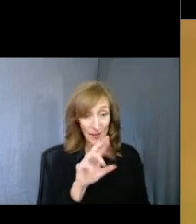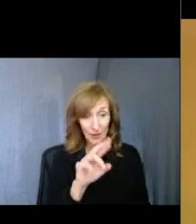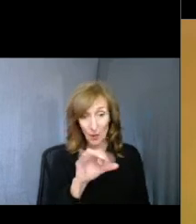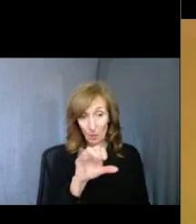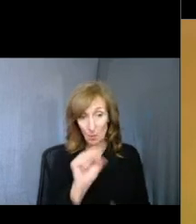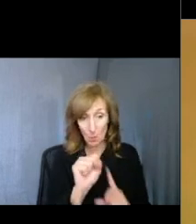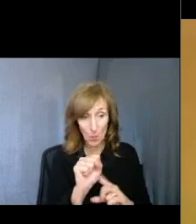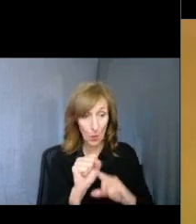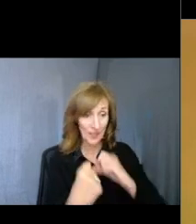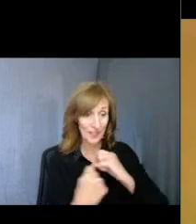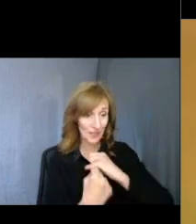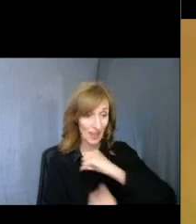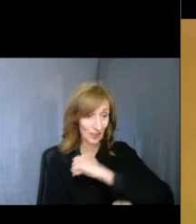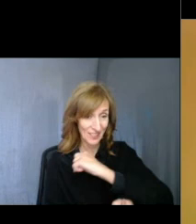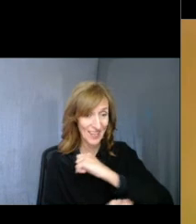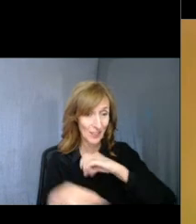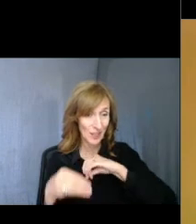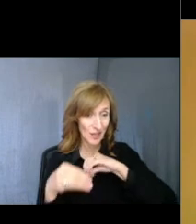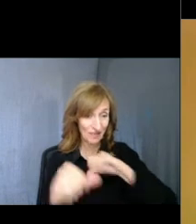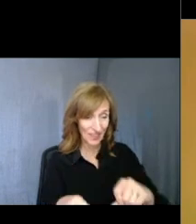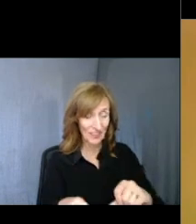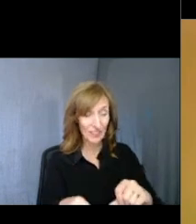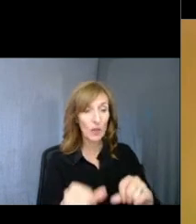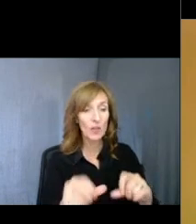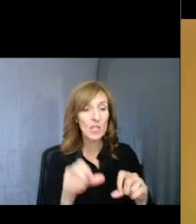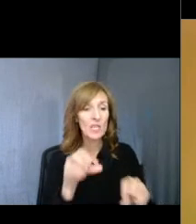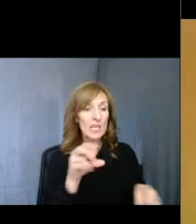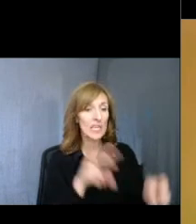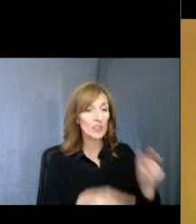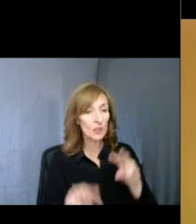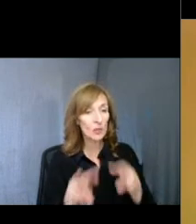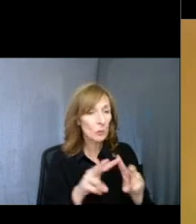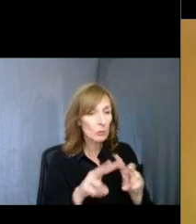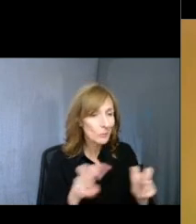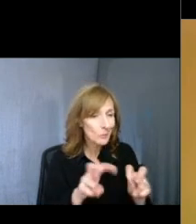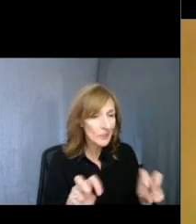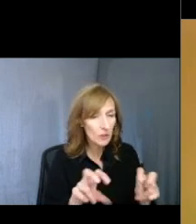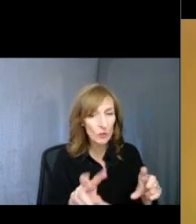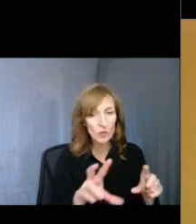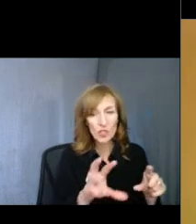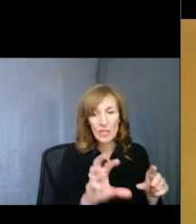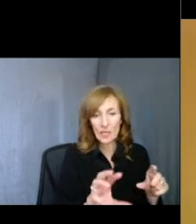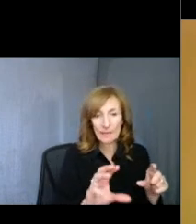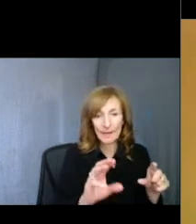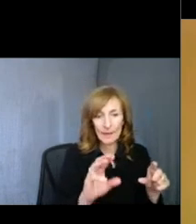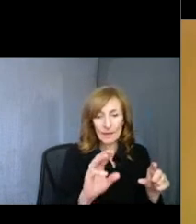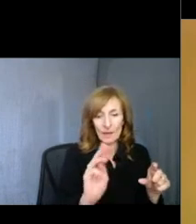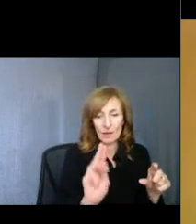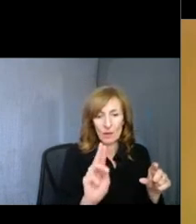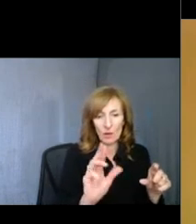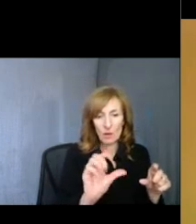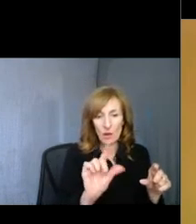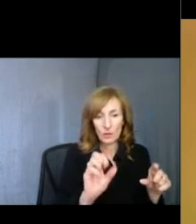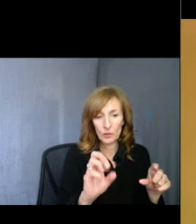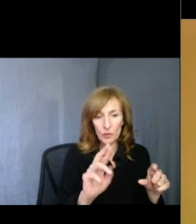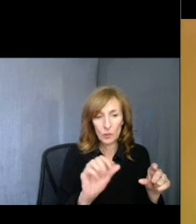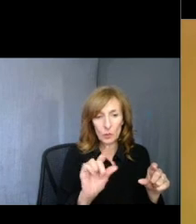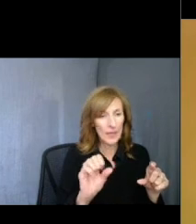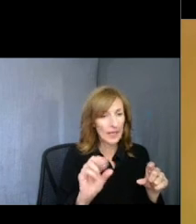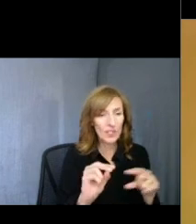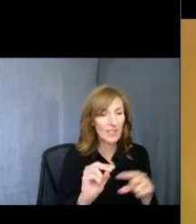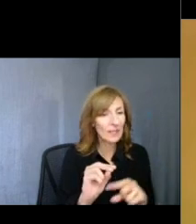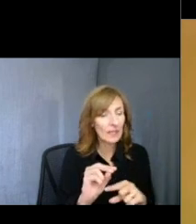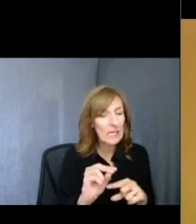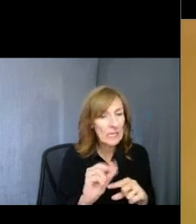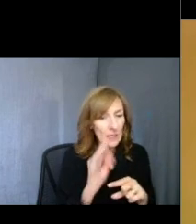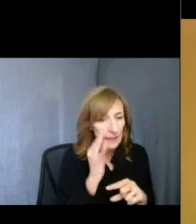in cats and metabolism of acid blockers. And it turns out that cats don't typically have ulcers in their stomach related to